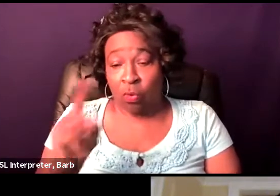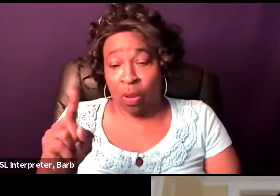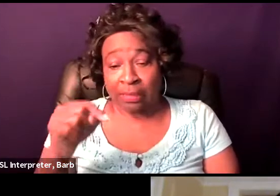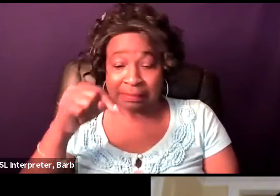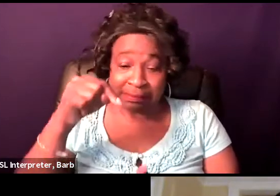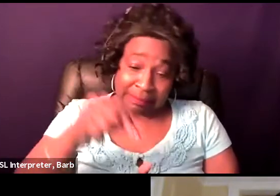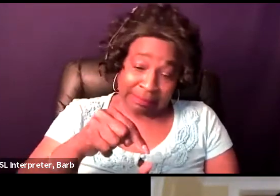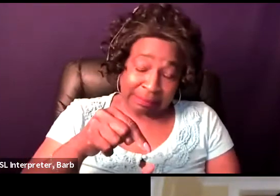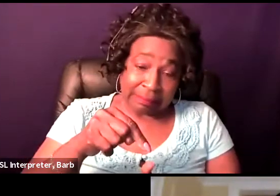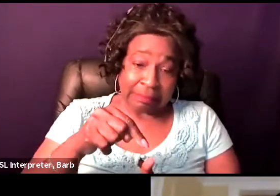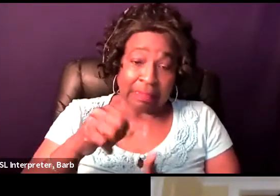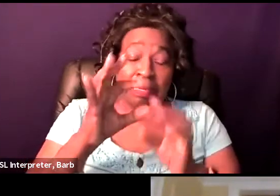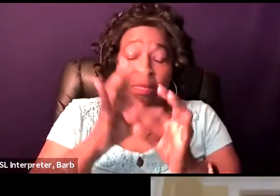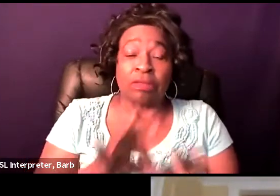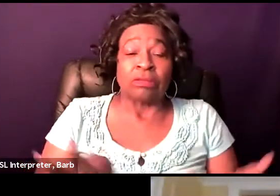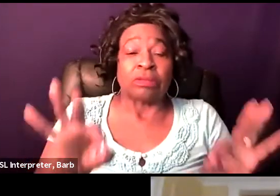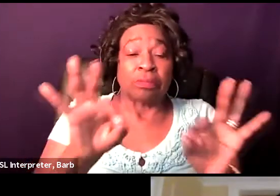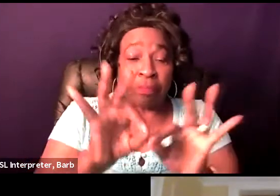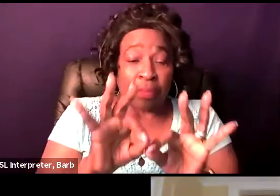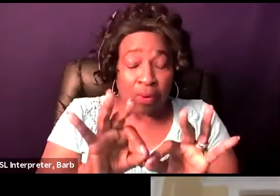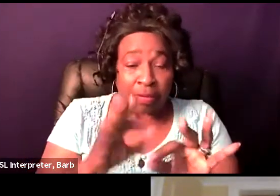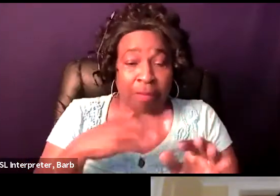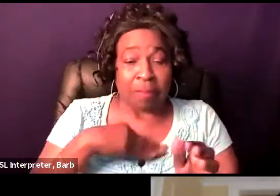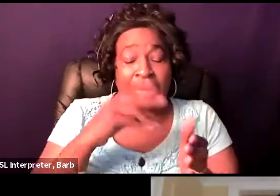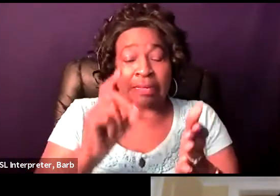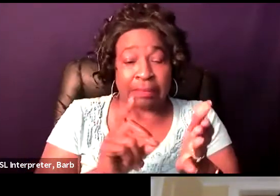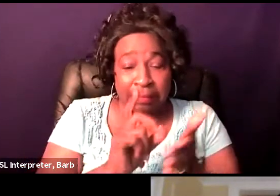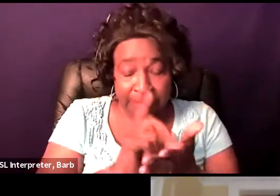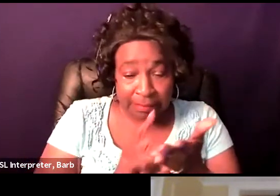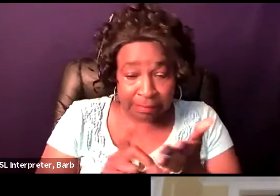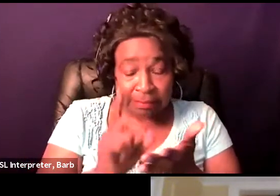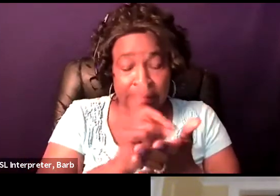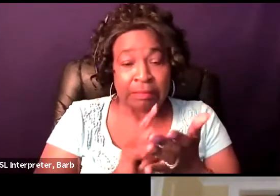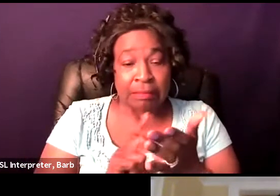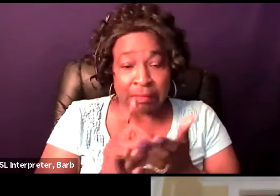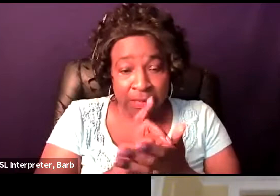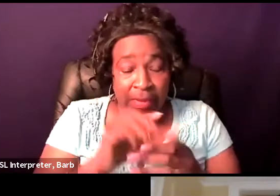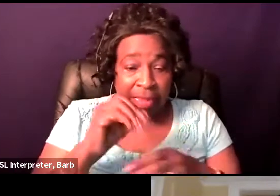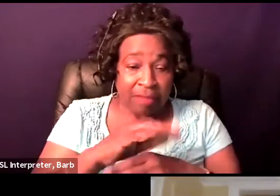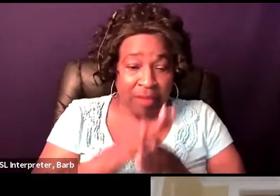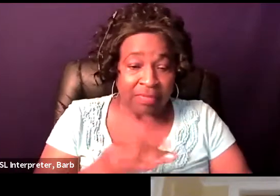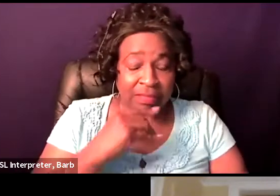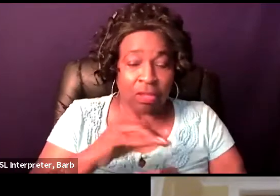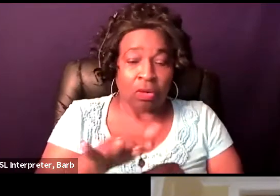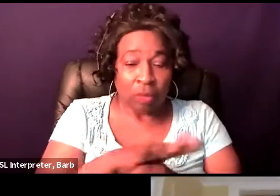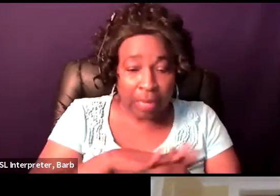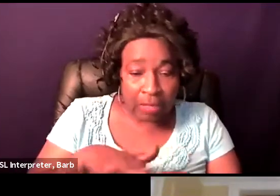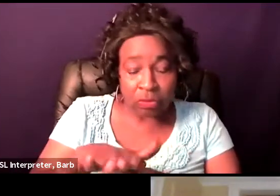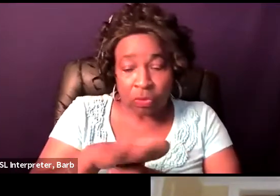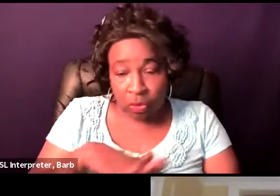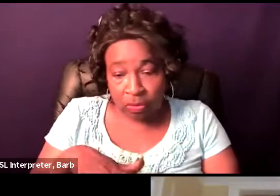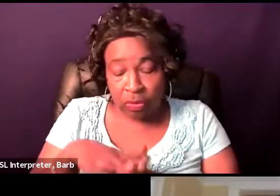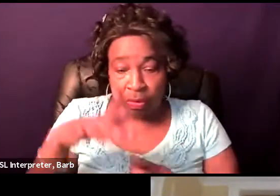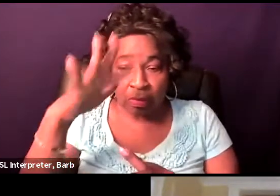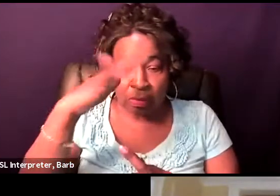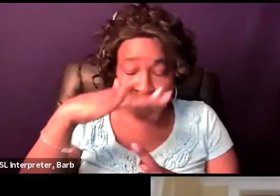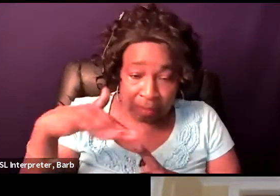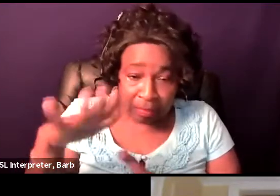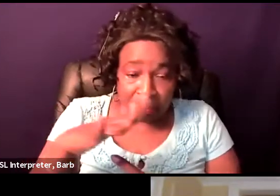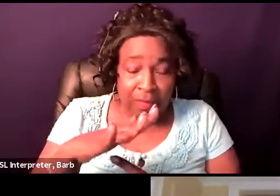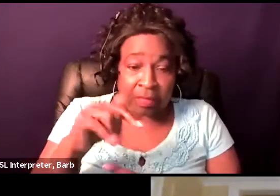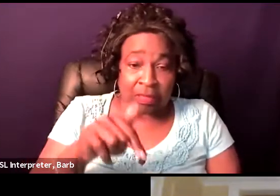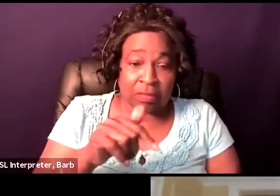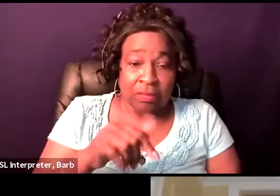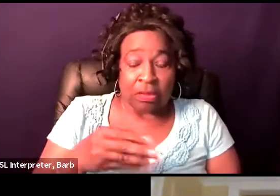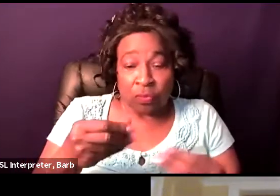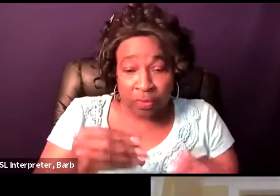My dissertation advisor, Troy Duster, his mantra, he would be like, location, location, location. He was like, it's true of real estate, it's